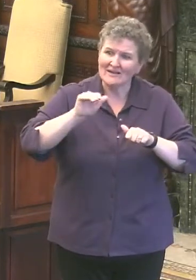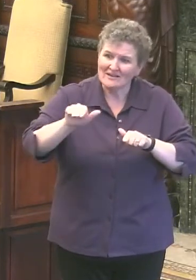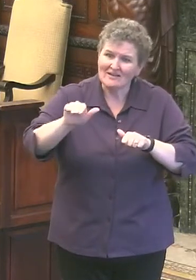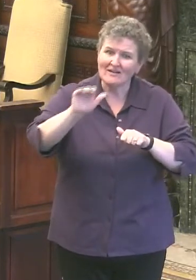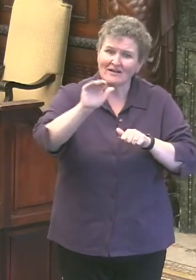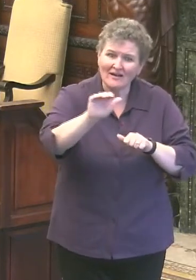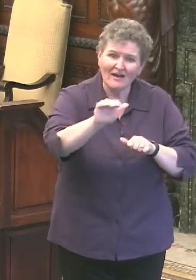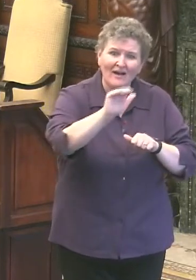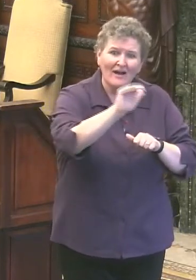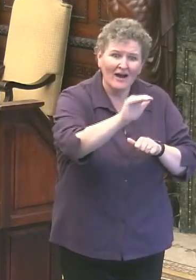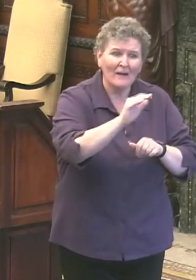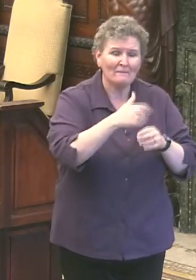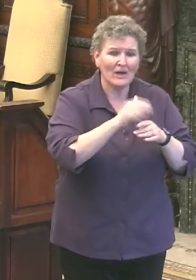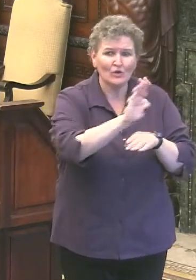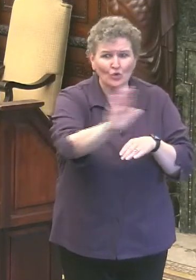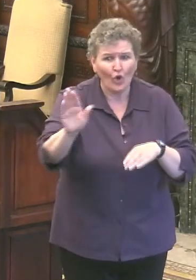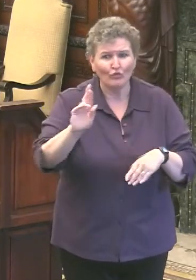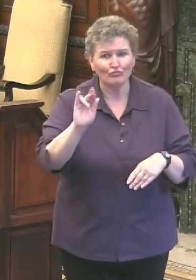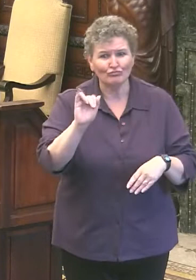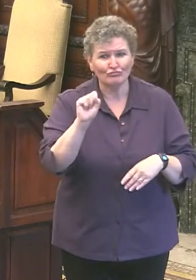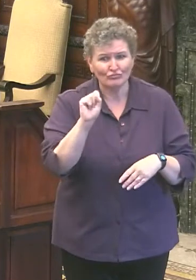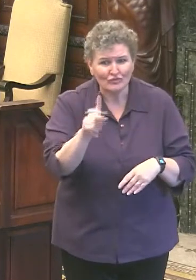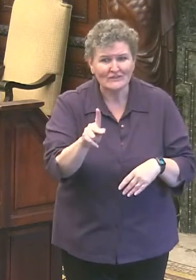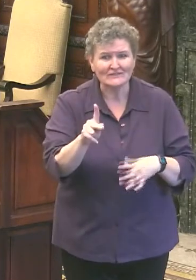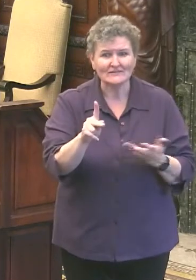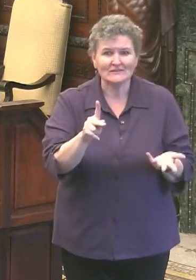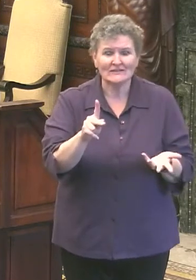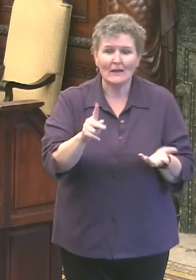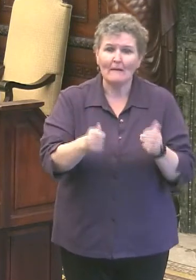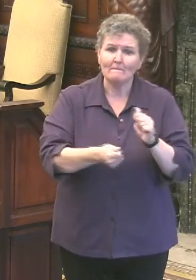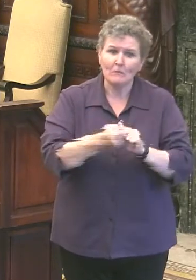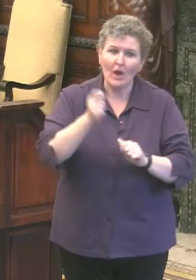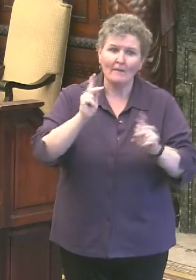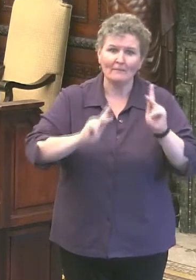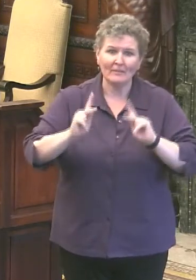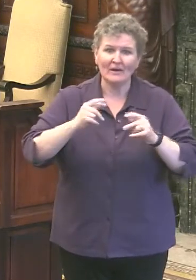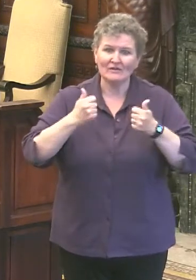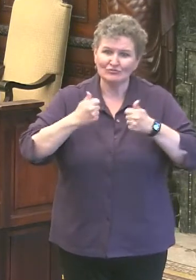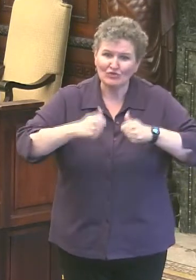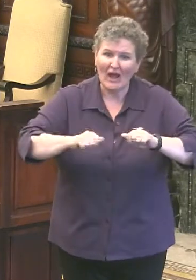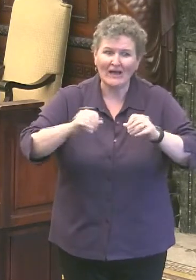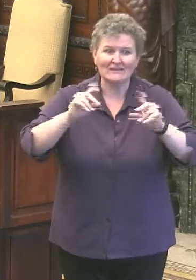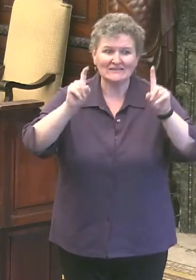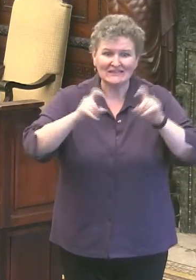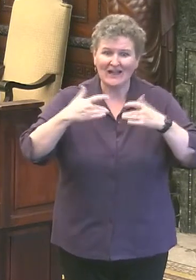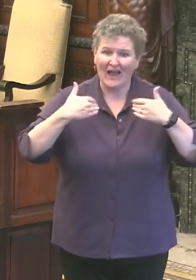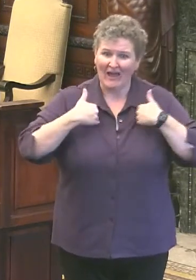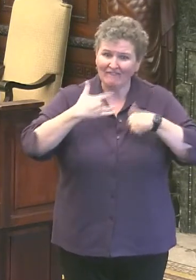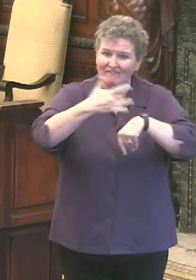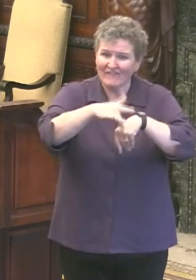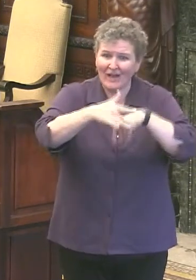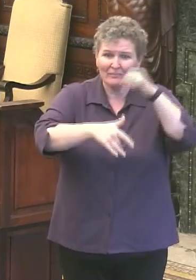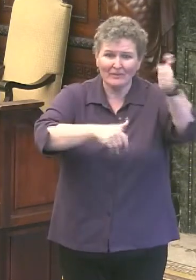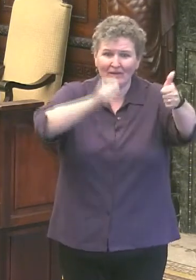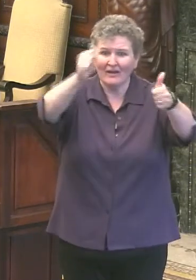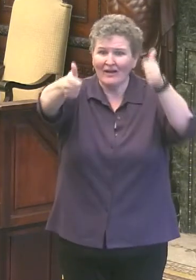are particularly around essential workers. We're making efforts to increase testing availability in populations that are